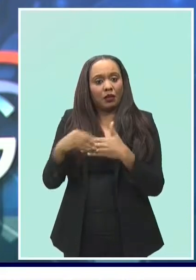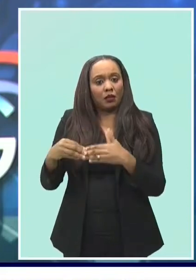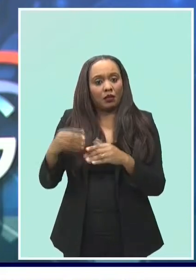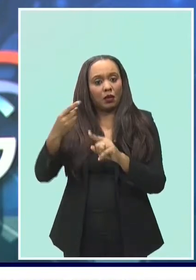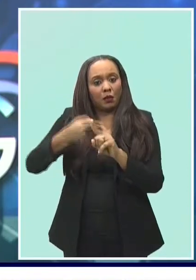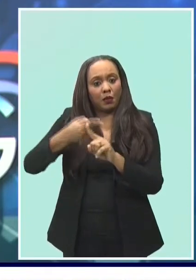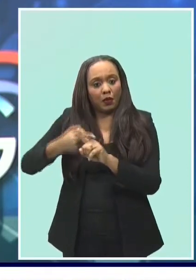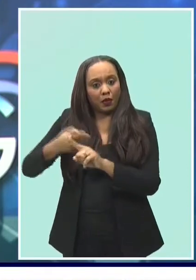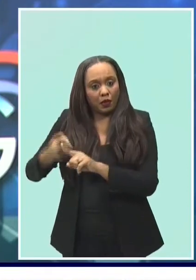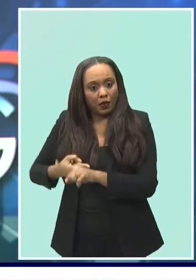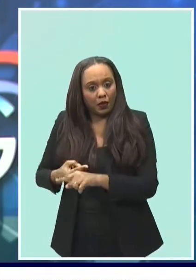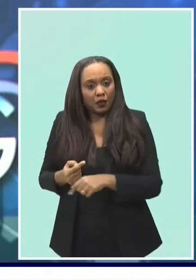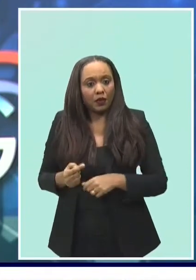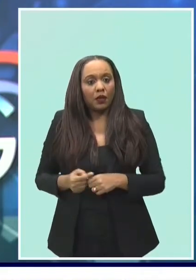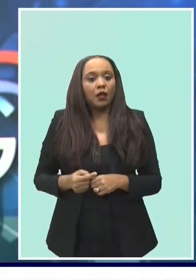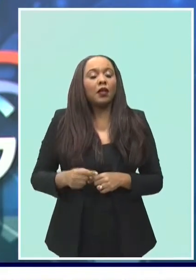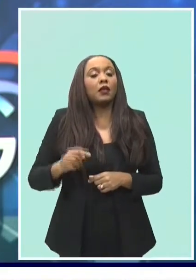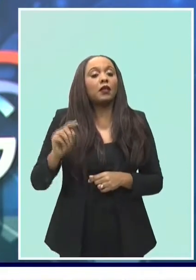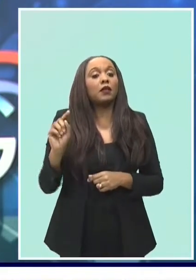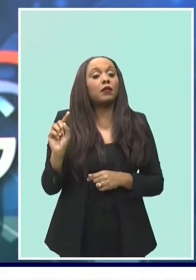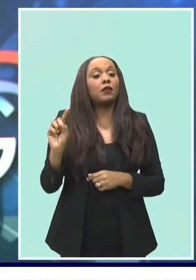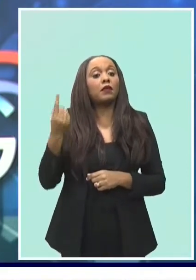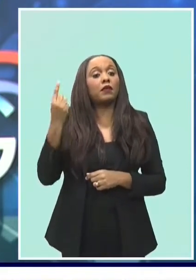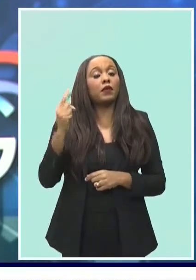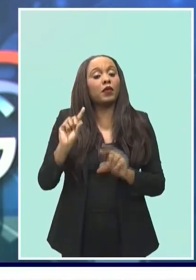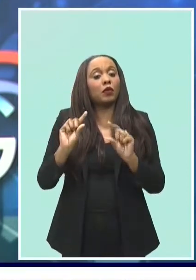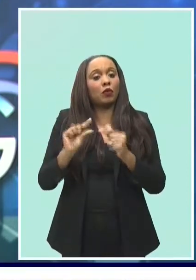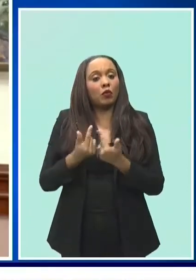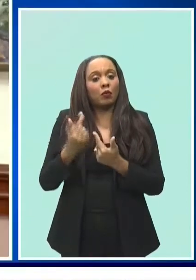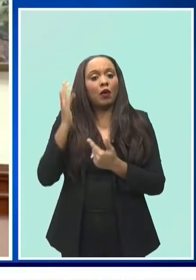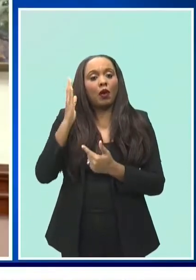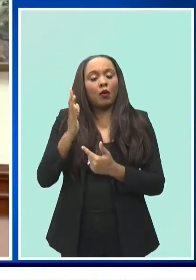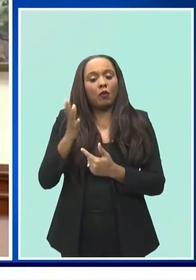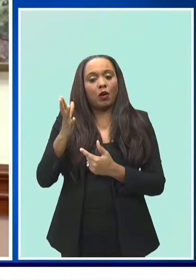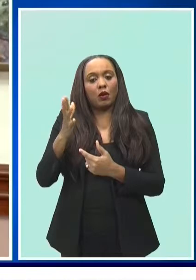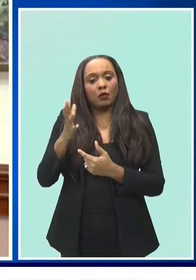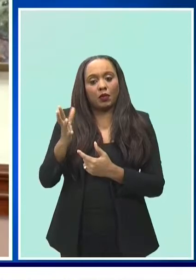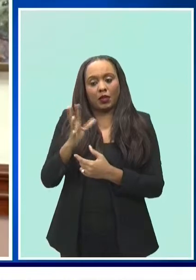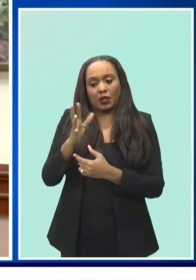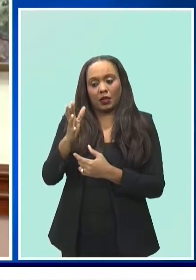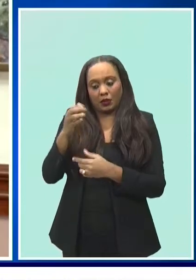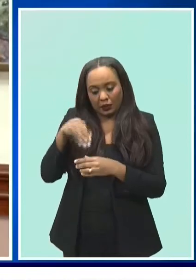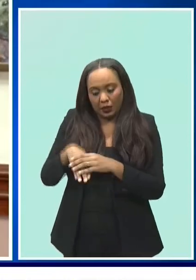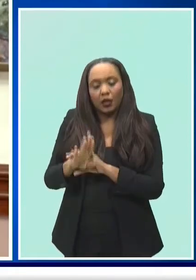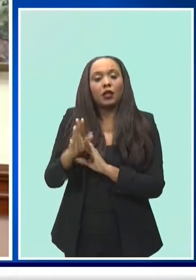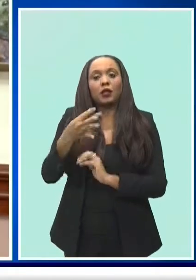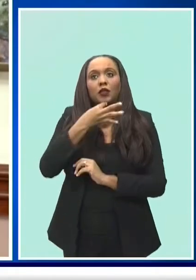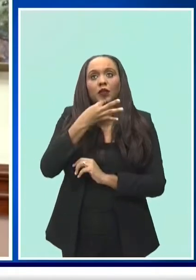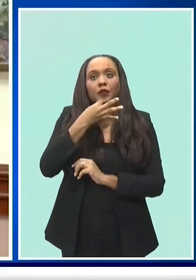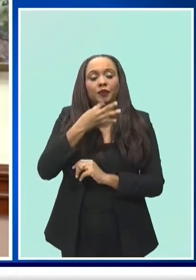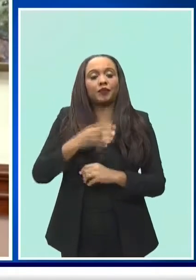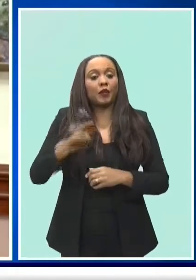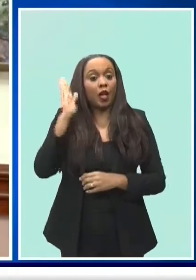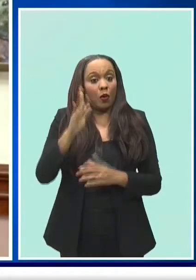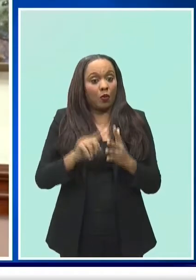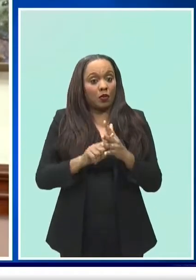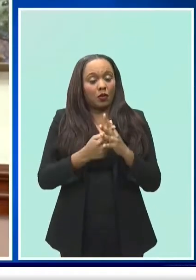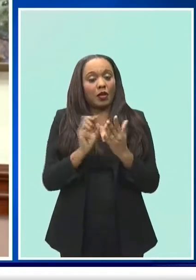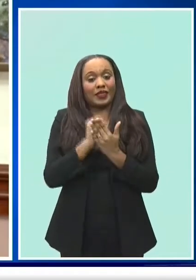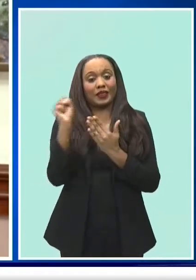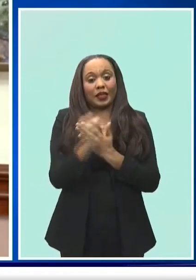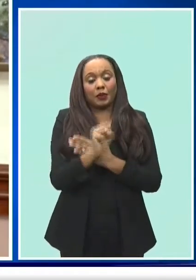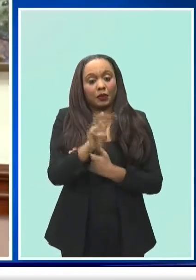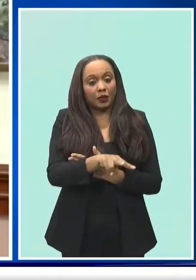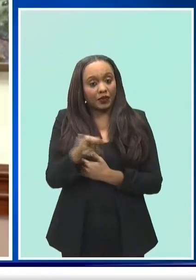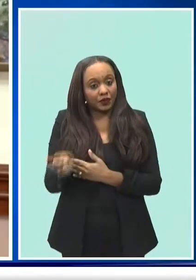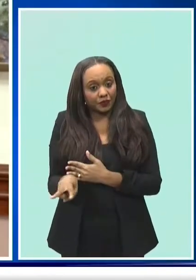Minister Ford says the first intake will commence soon. And I'm happy to say it will start on the 22nd of September because we're